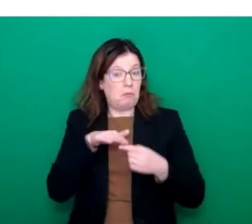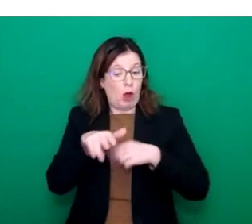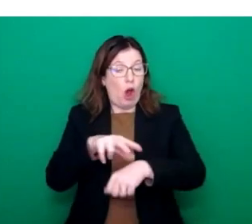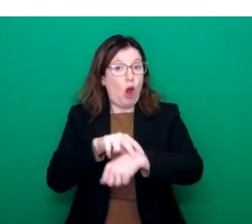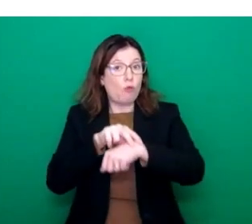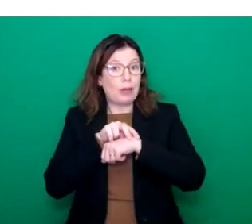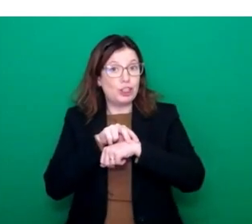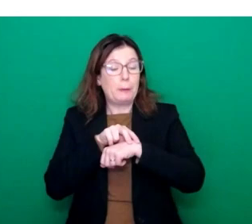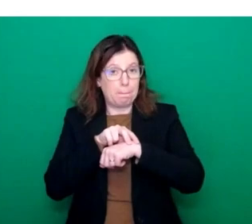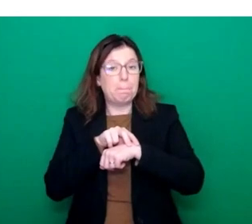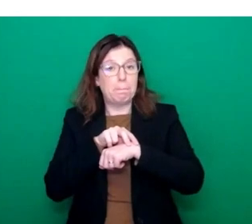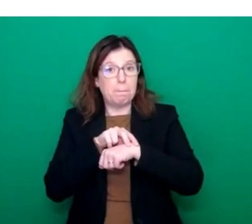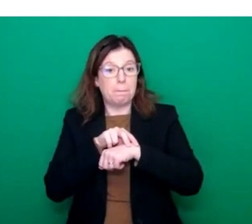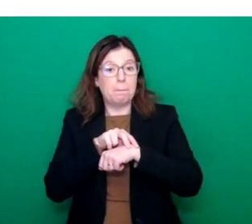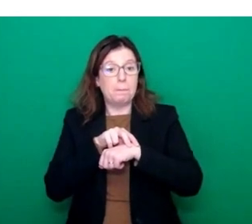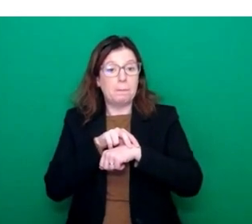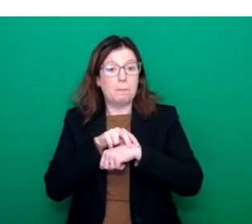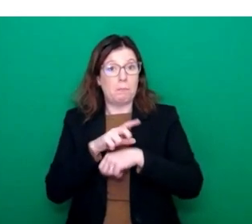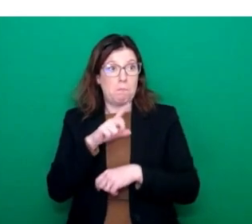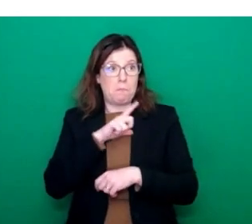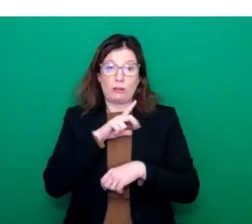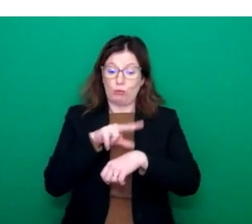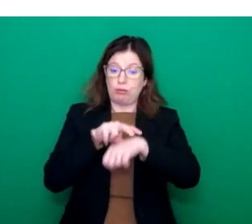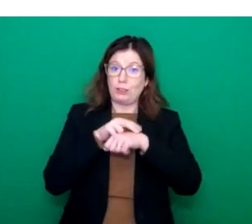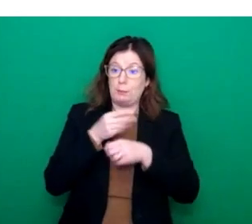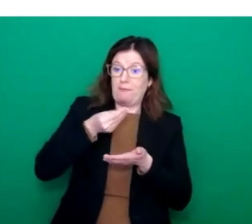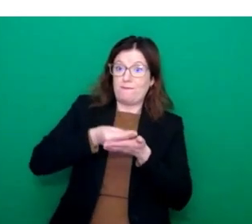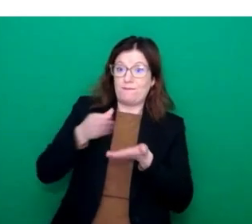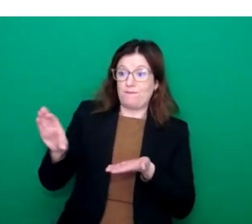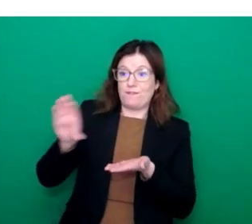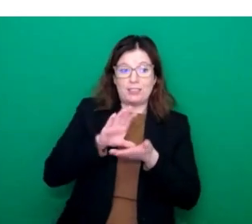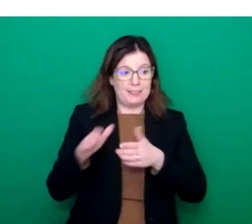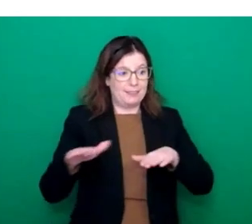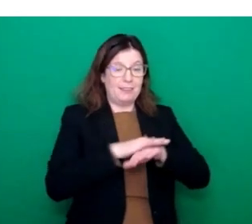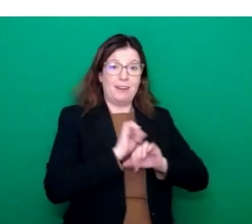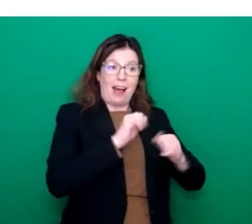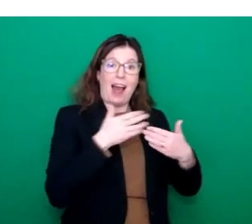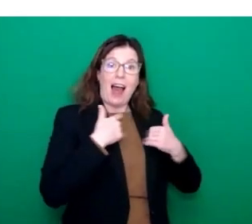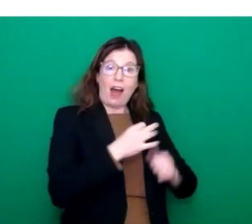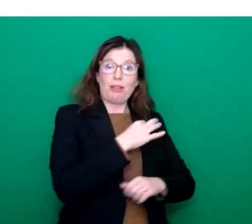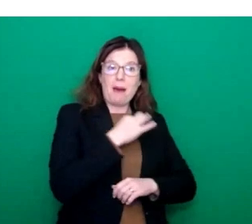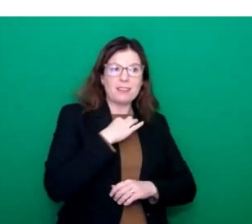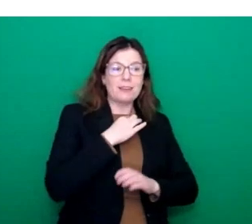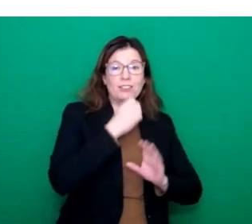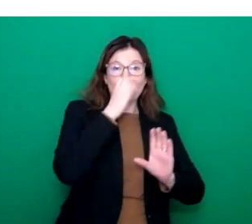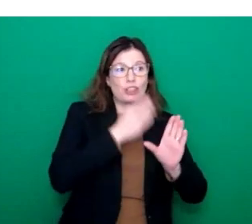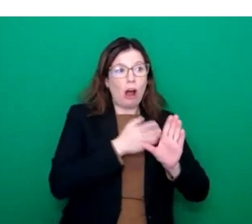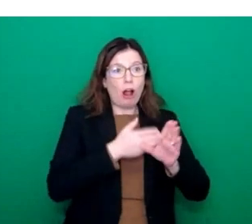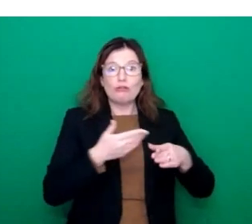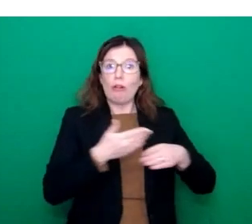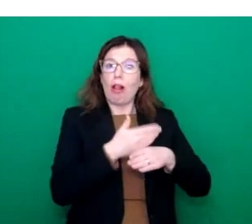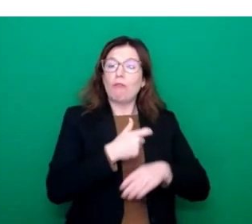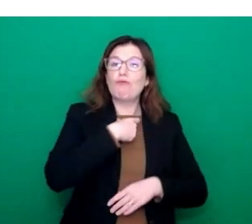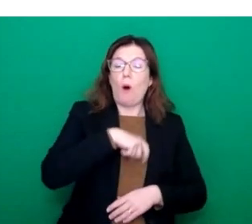a lot of apprenticeship, there's a lot of funding for health and medicine and psychological practice now through